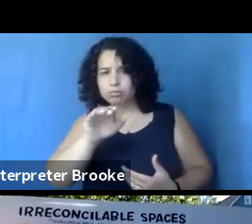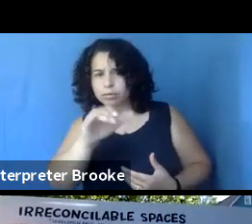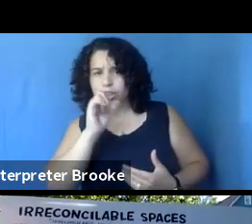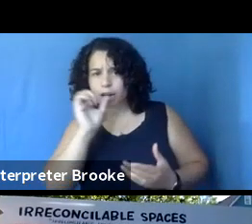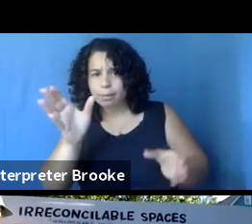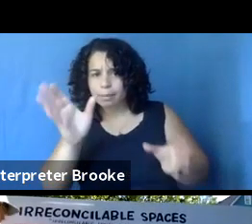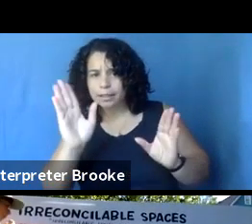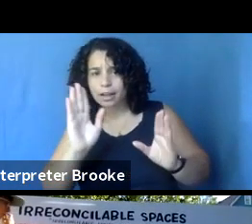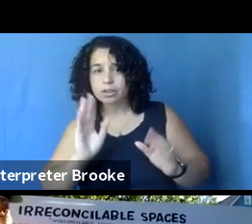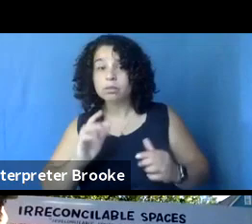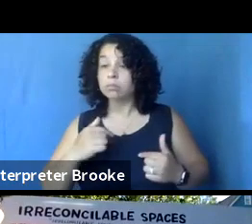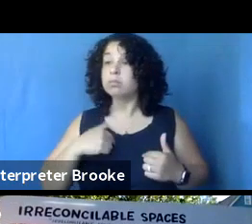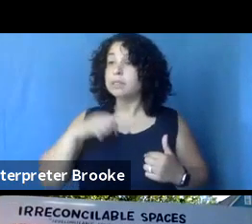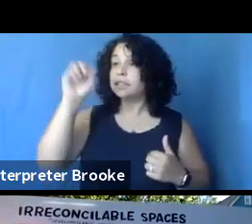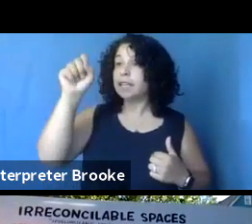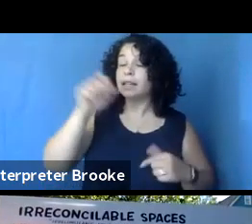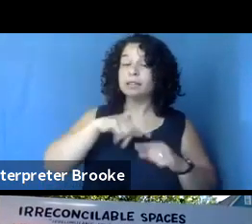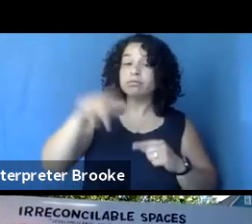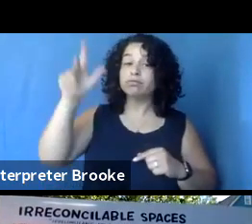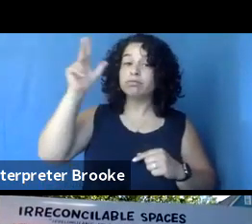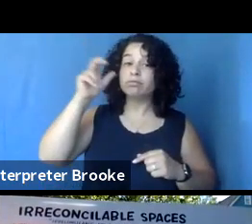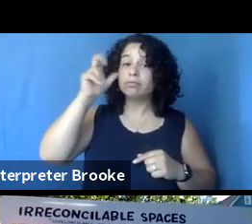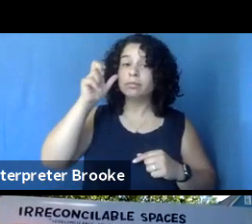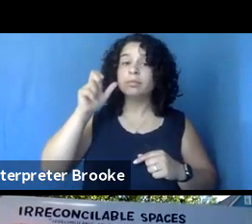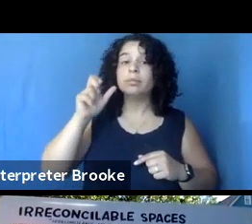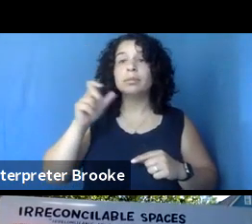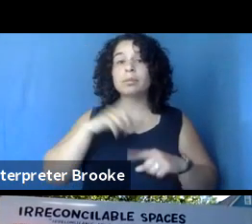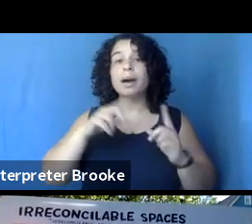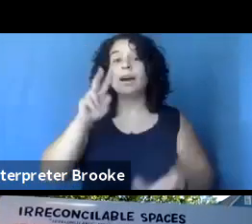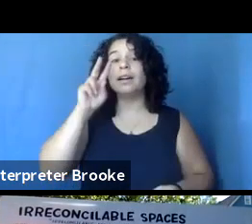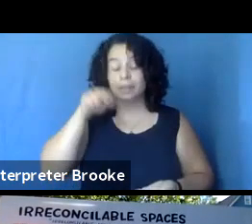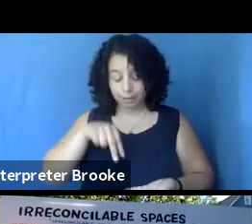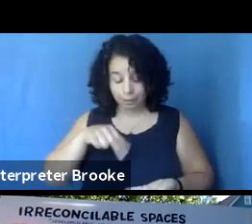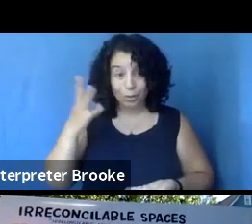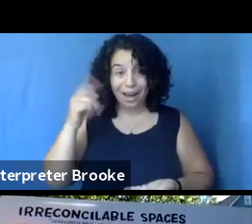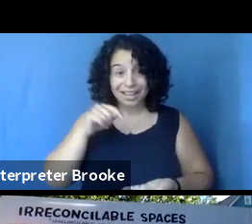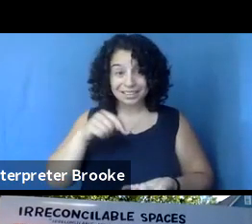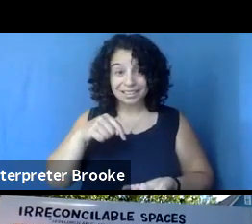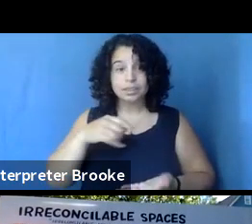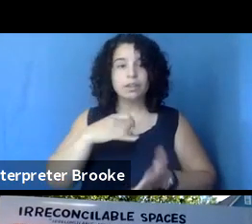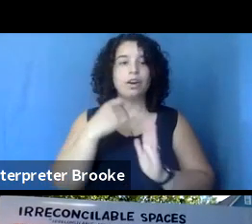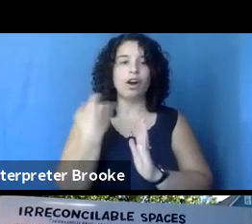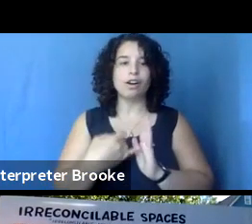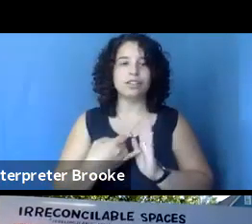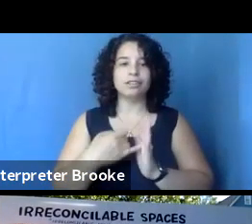am. Drawing also helps me kind of stay connected.